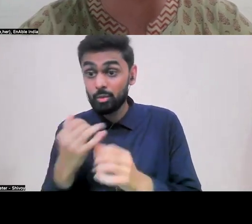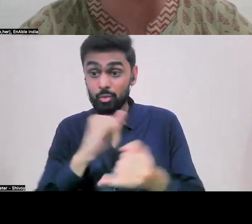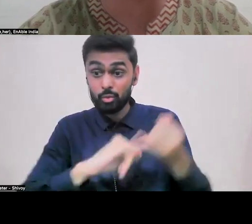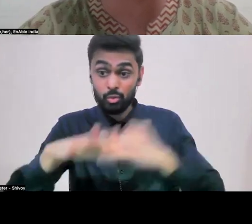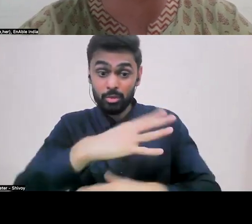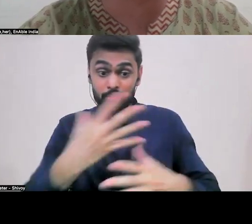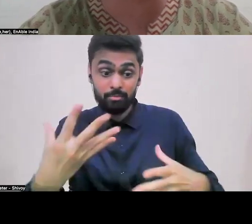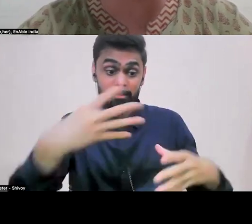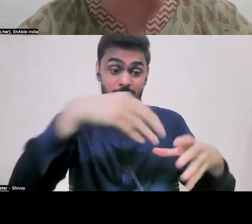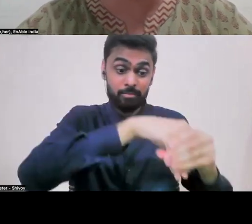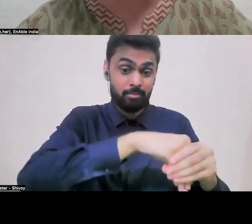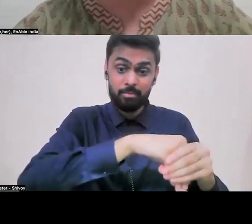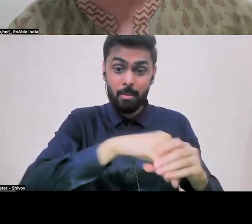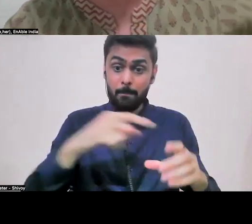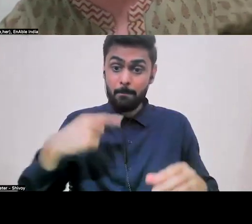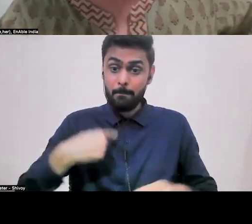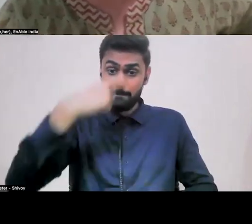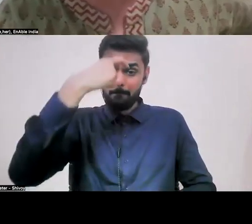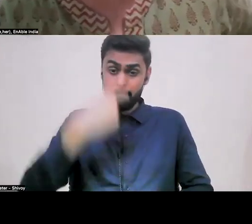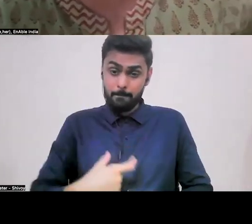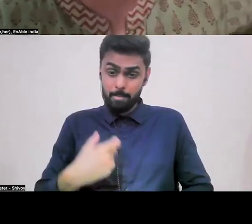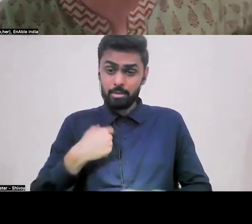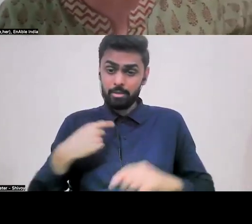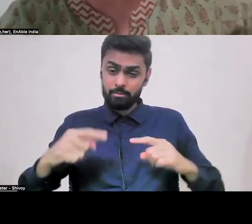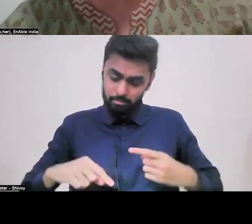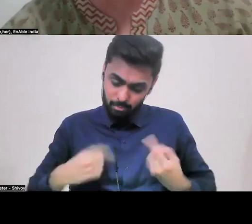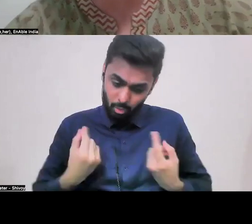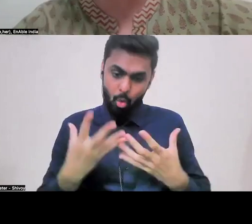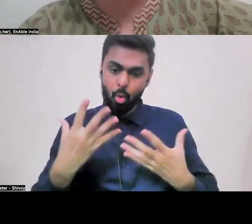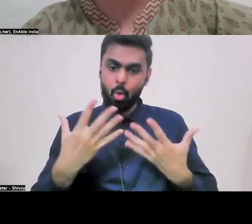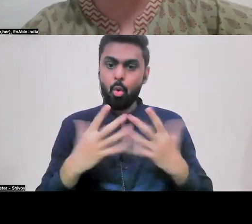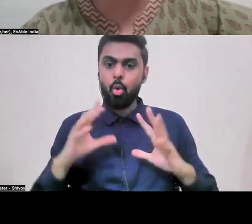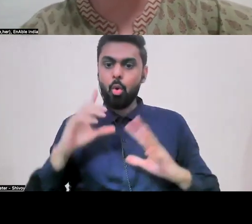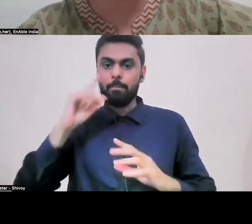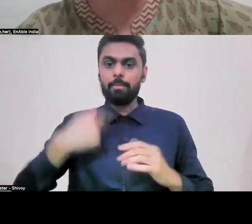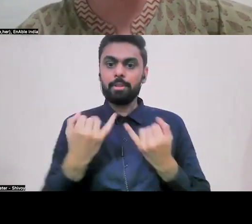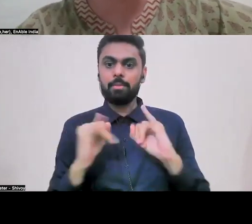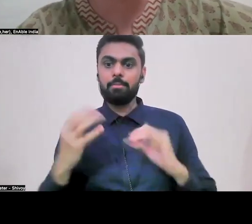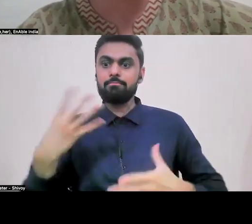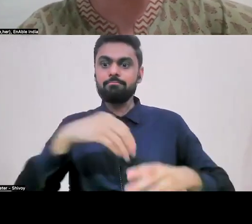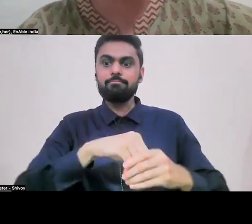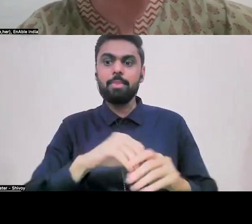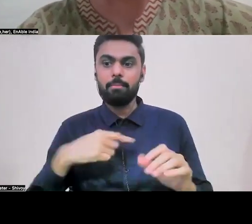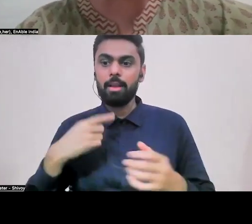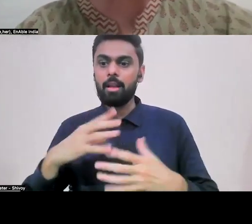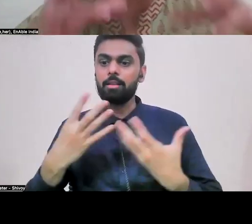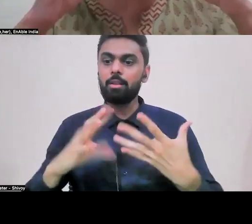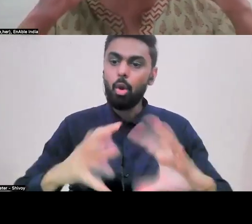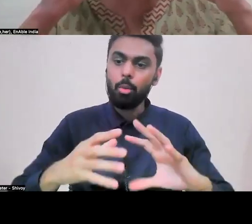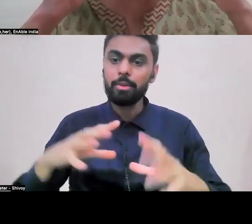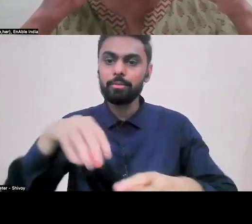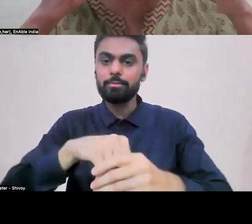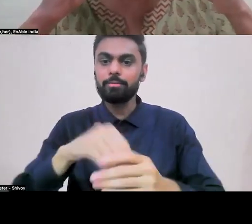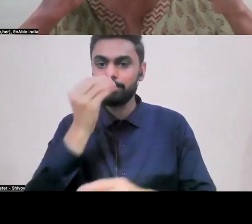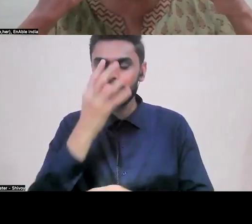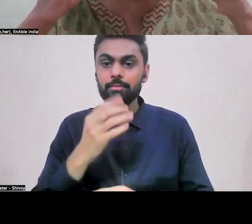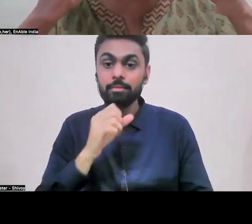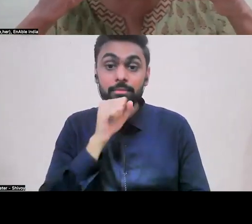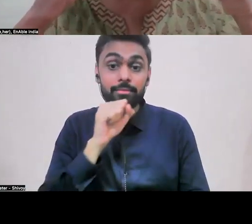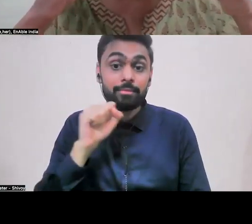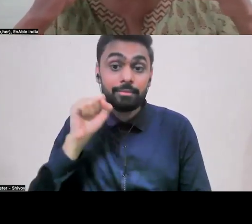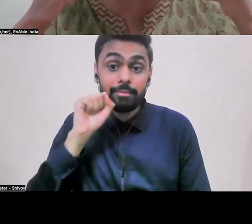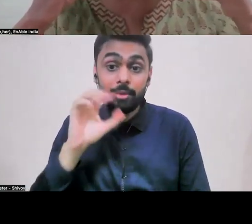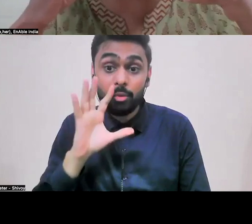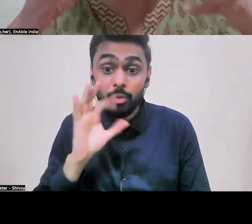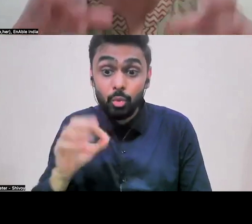not the goal. Person himself should get inclusive in the society is the aim. Yeah. So that's a great point understood. And if we can give those